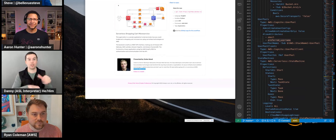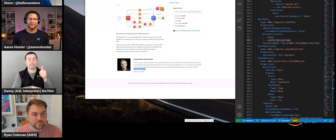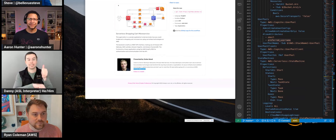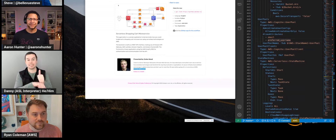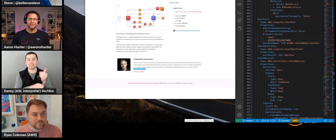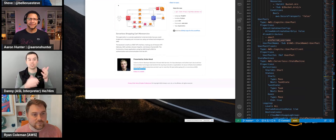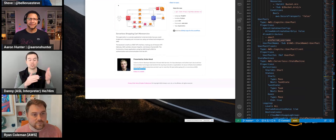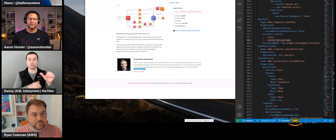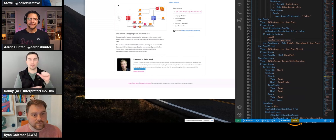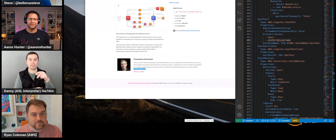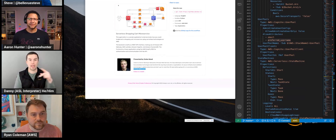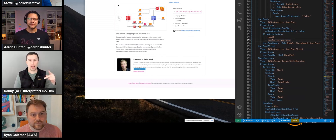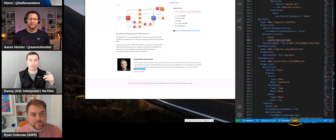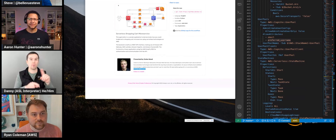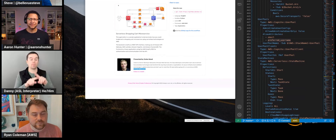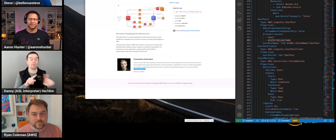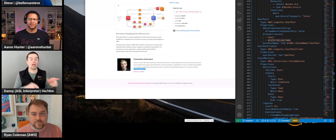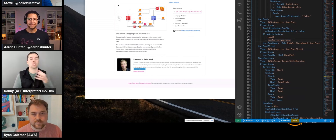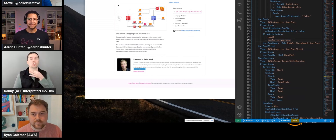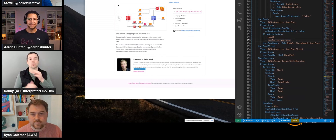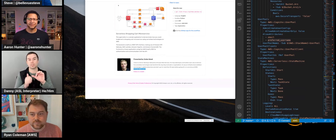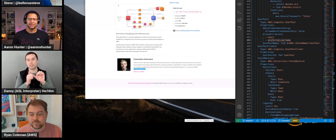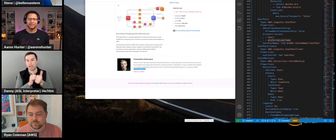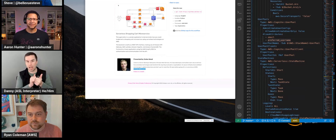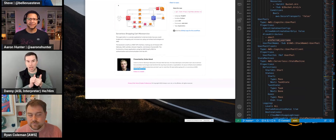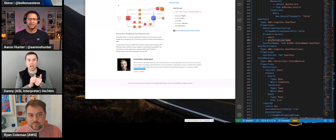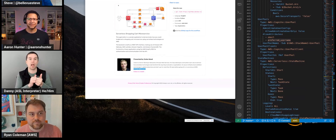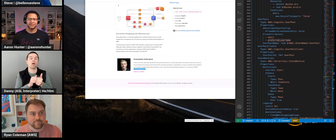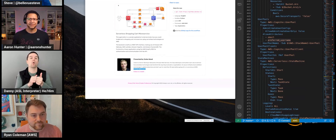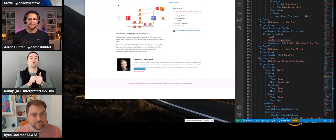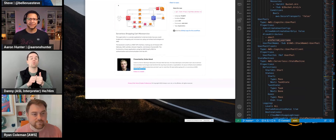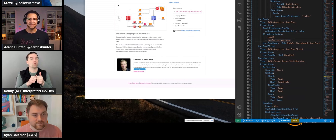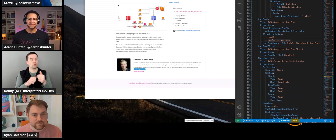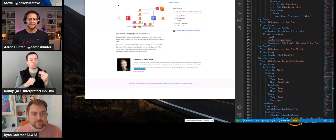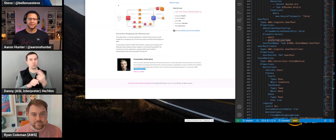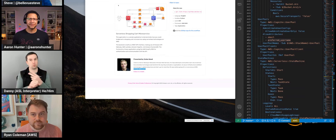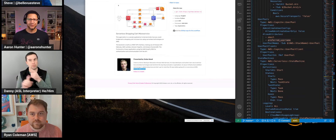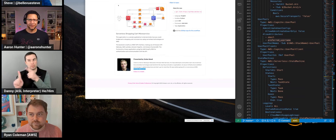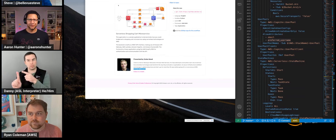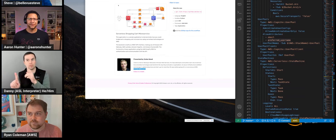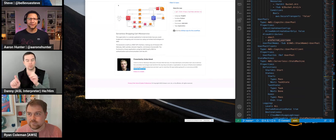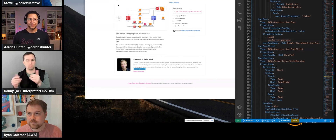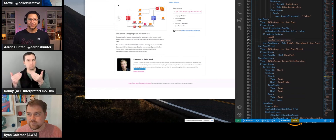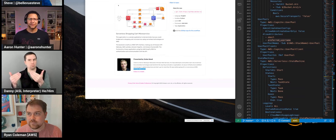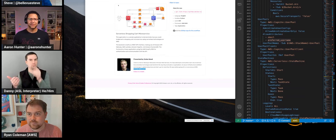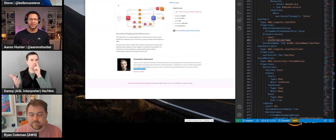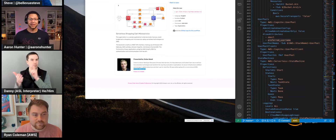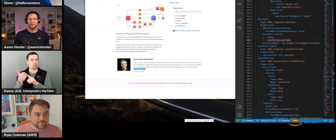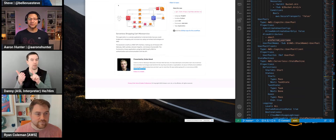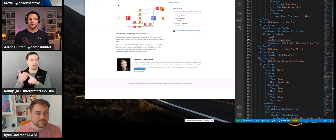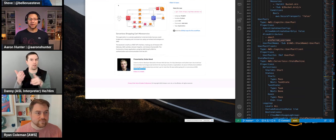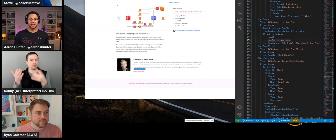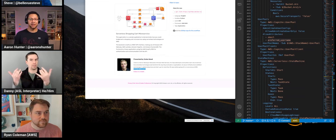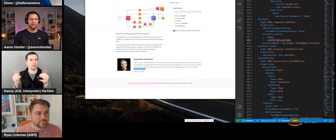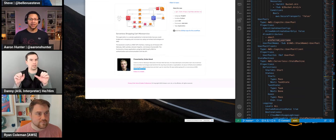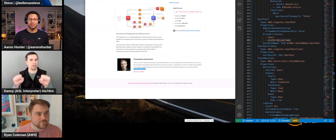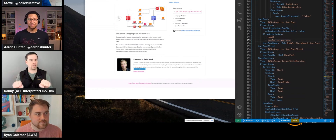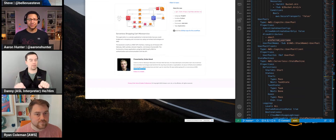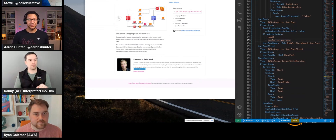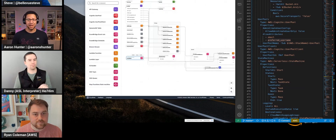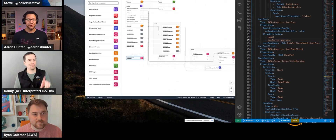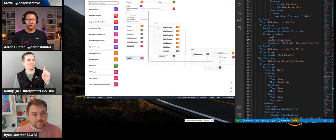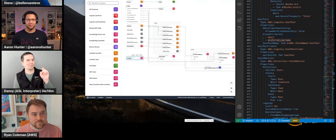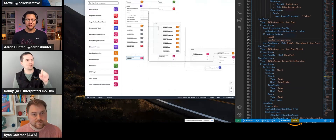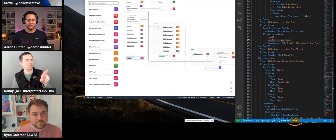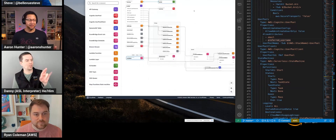how Composer's working with the live updates in an existing app, go check this out and get started this afternoon. A question for Ryan.